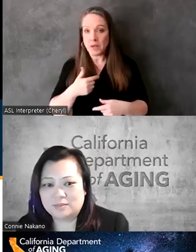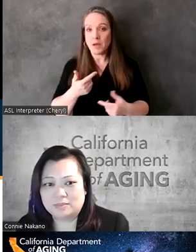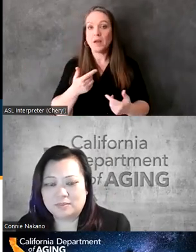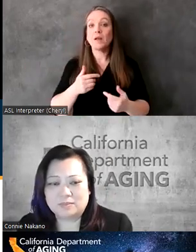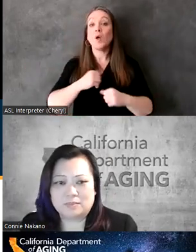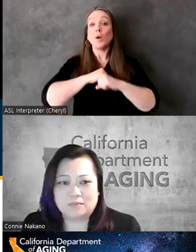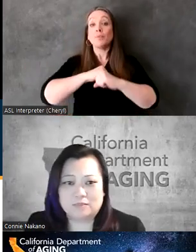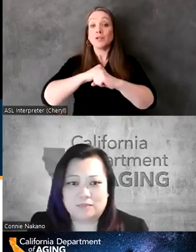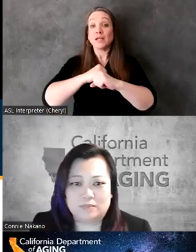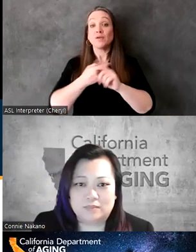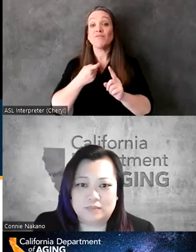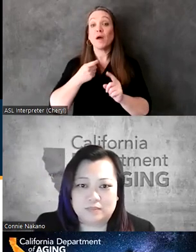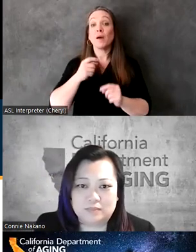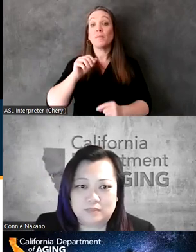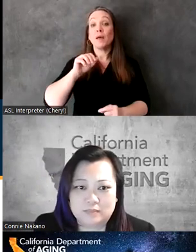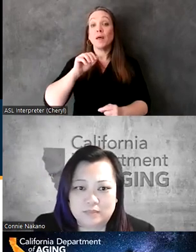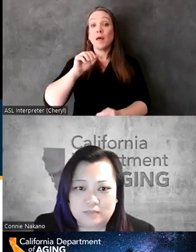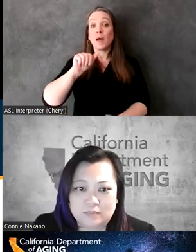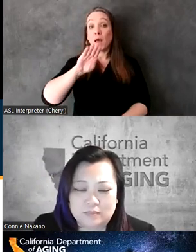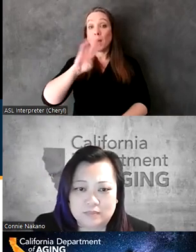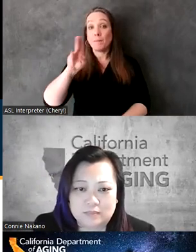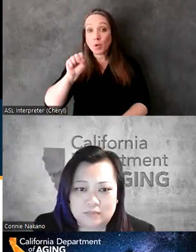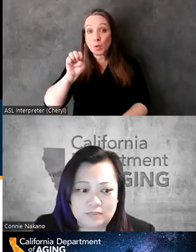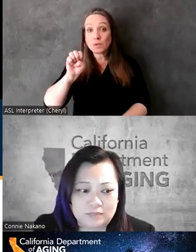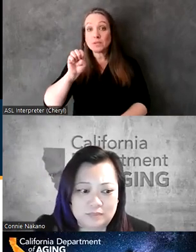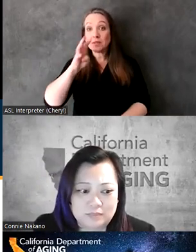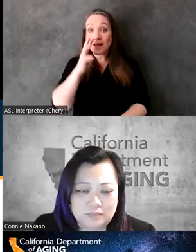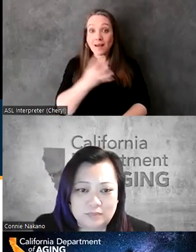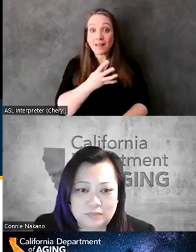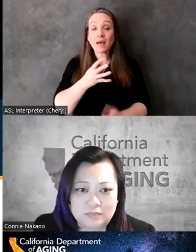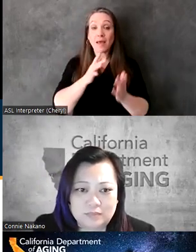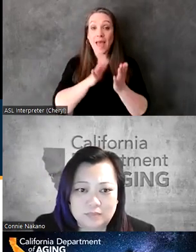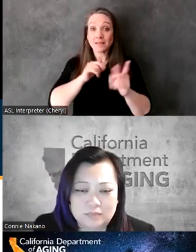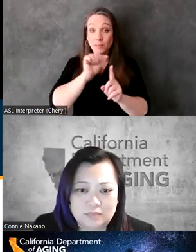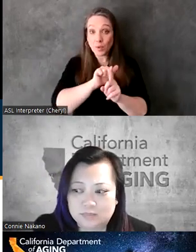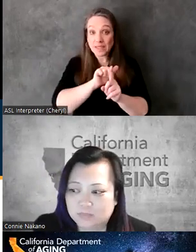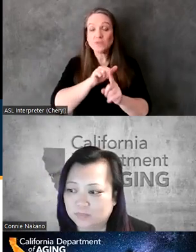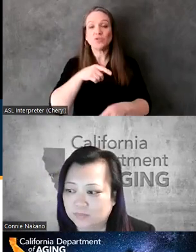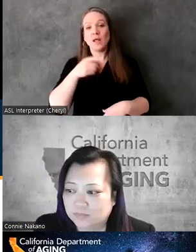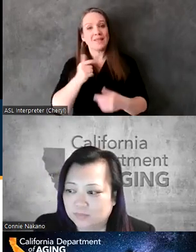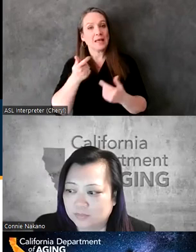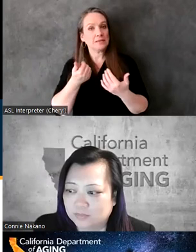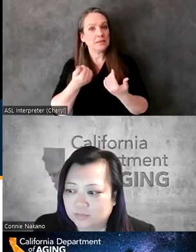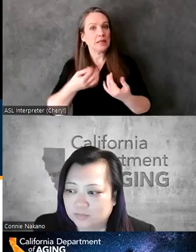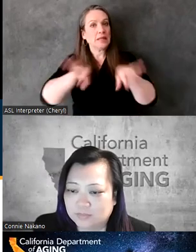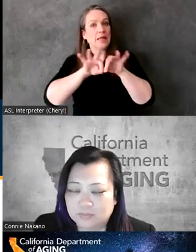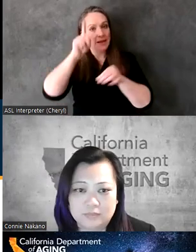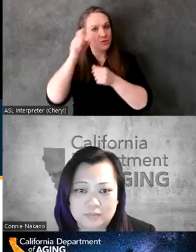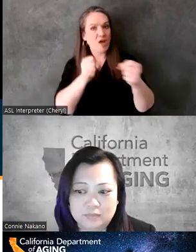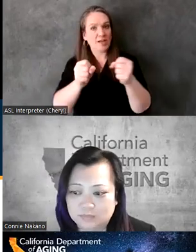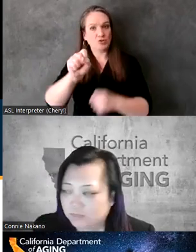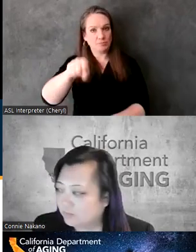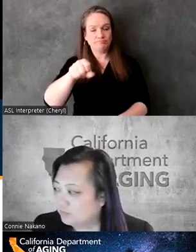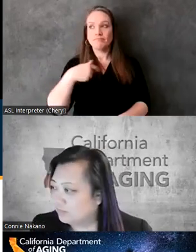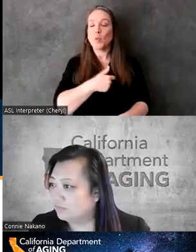protection from abuse, neglect, and exploitation is a key component or strategy of the master plan for aging. And we did see in the most